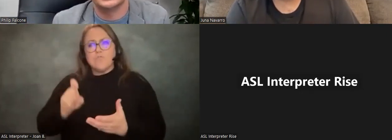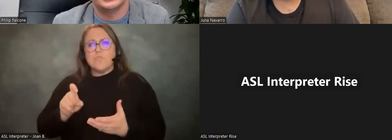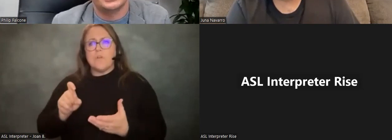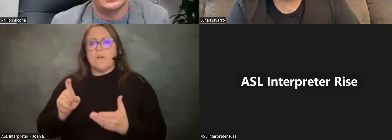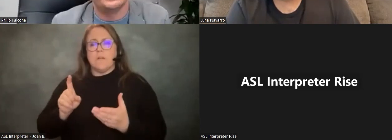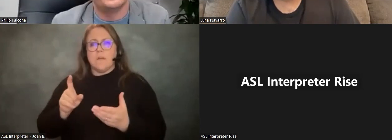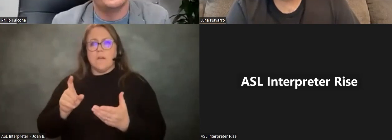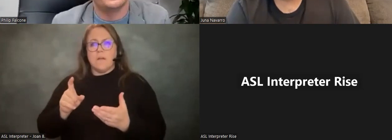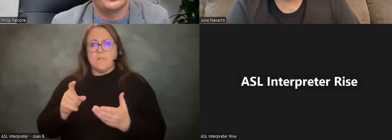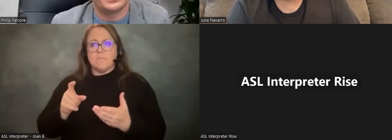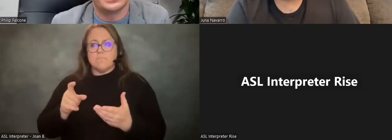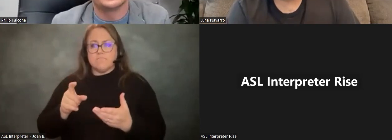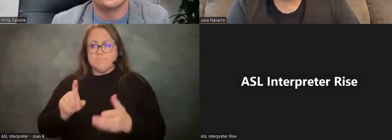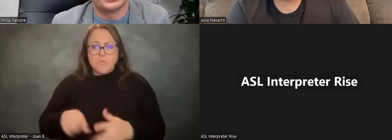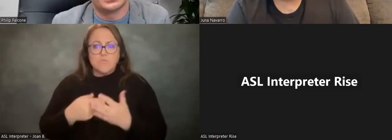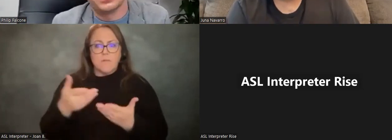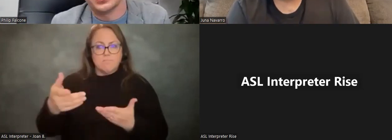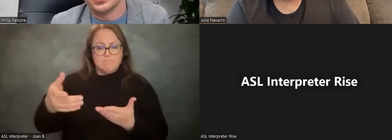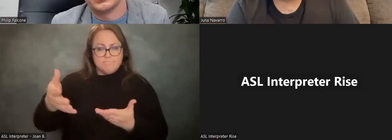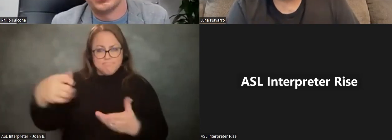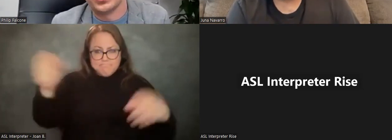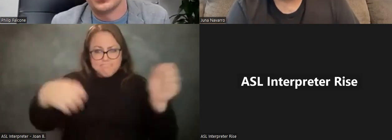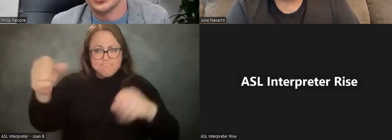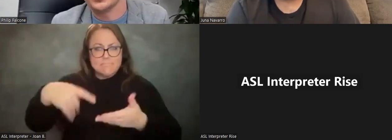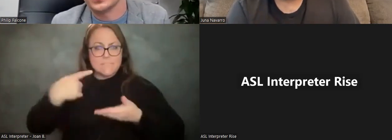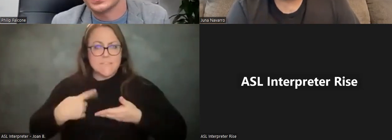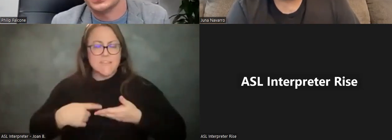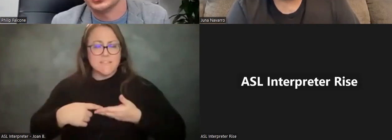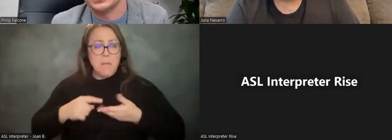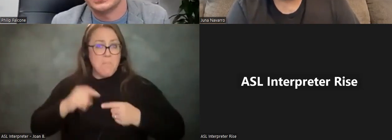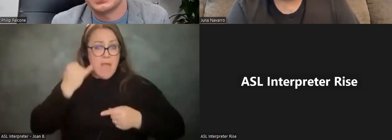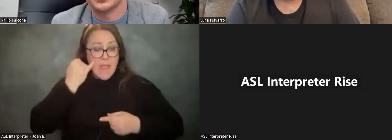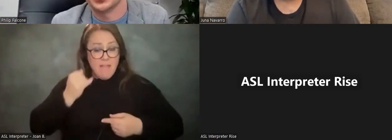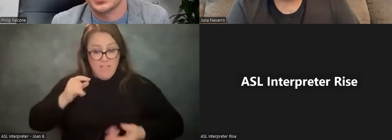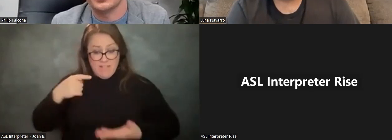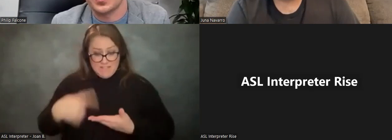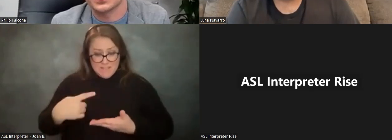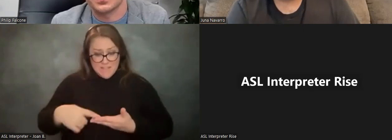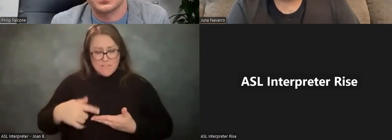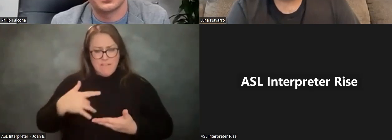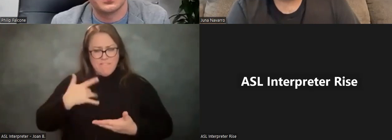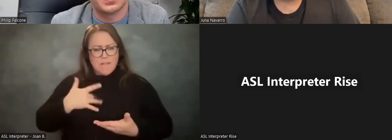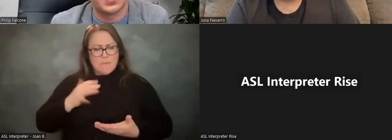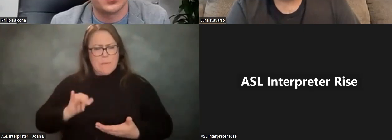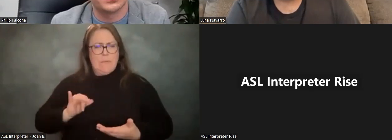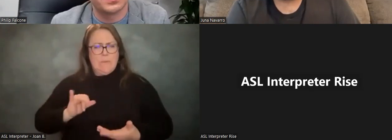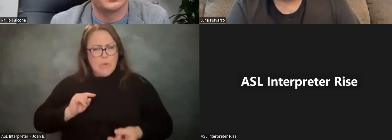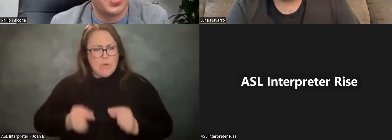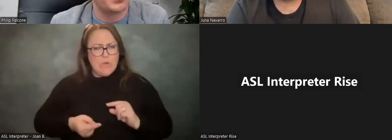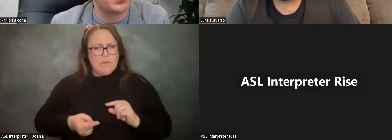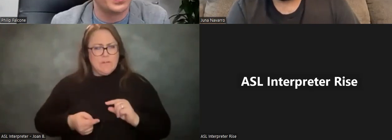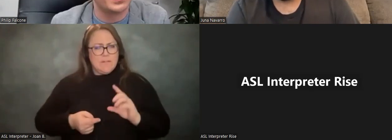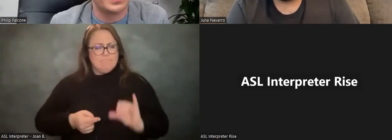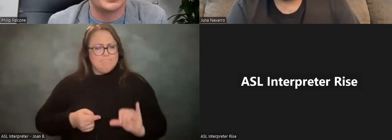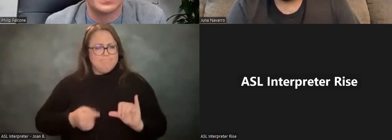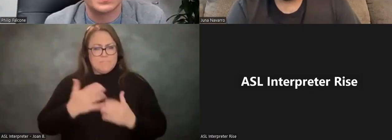discussion, if it's a real hurtful discussion that the majority of folks maybe aren't on